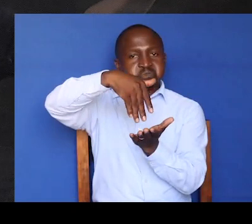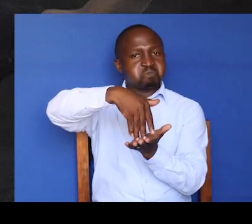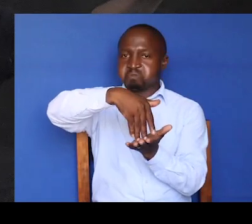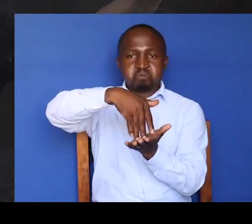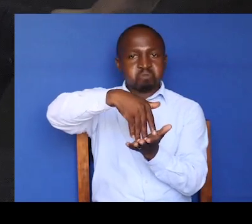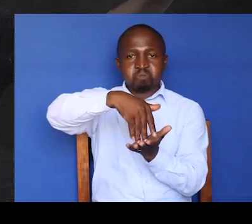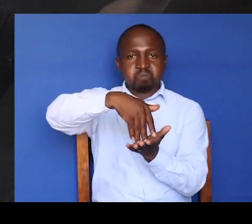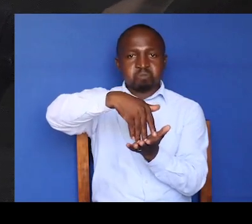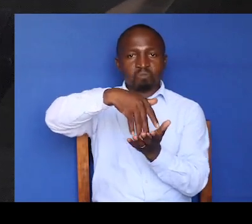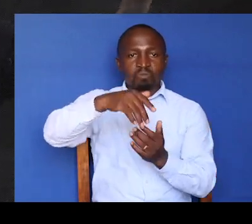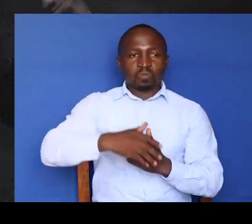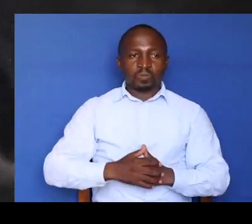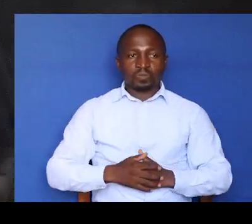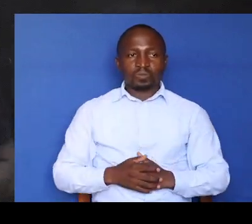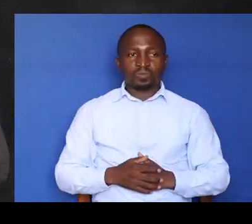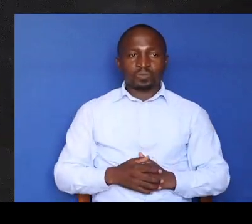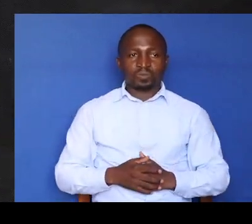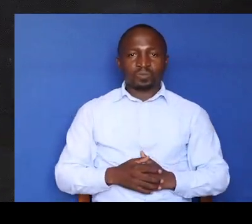impermeable.